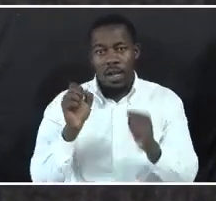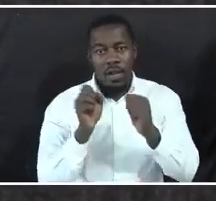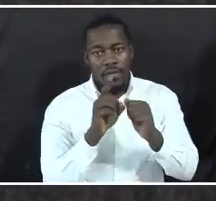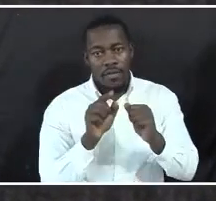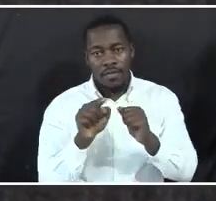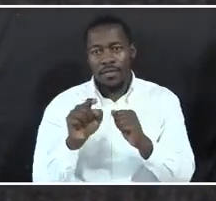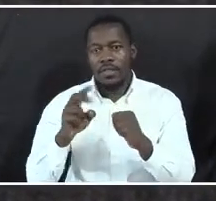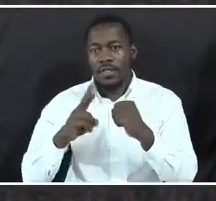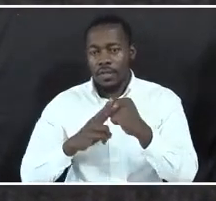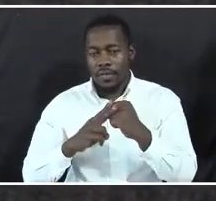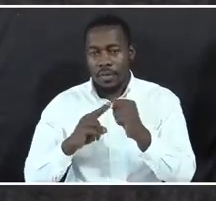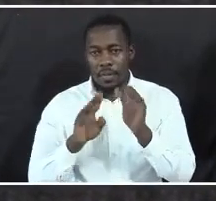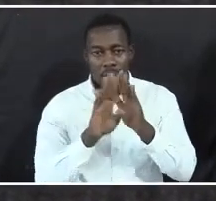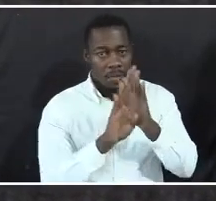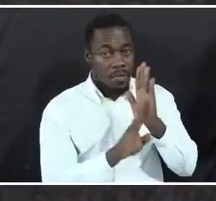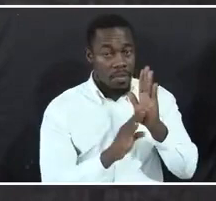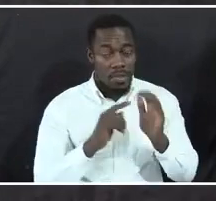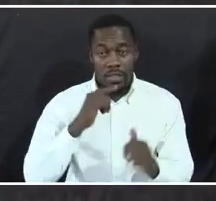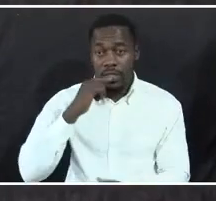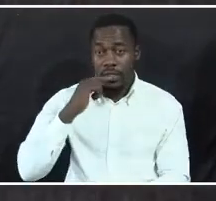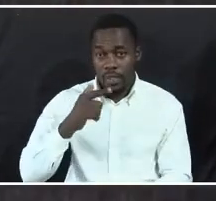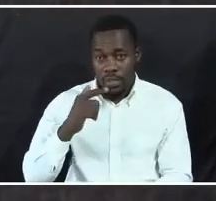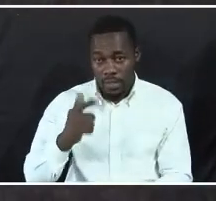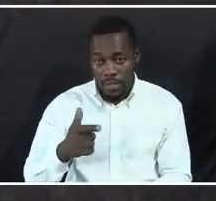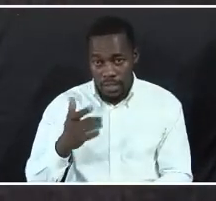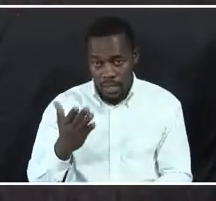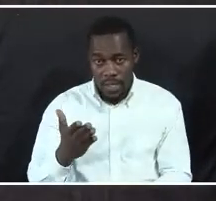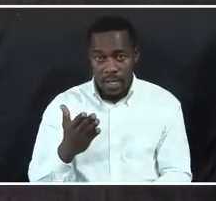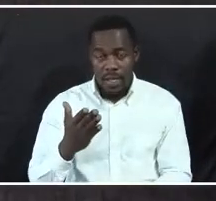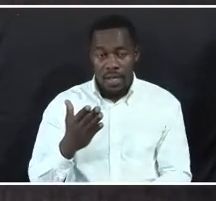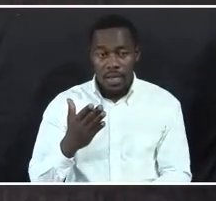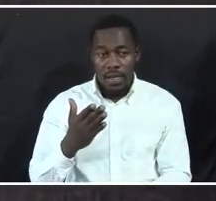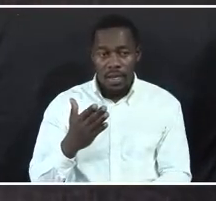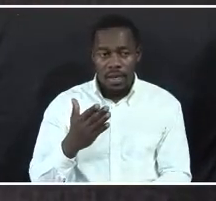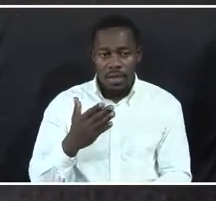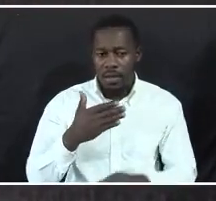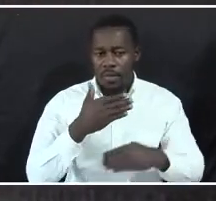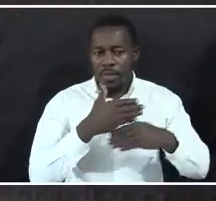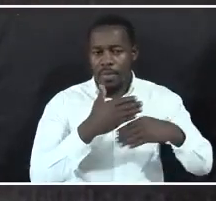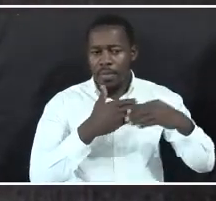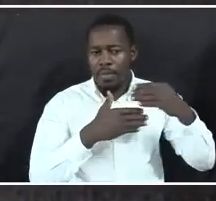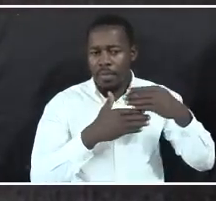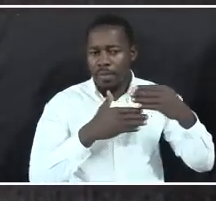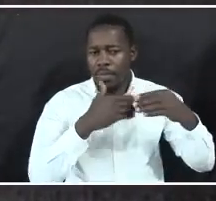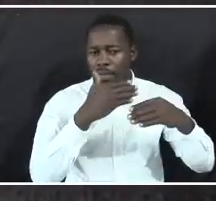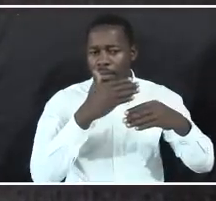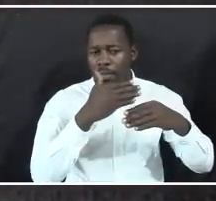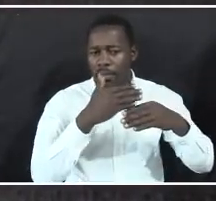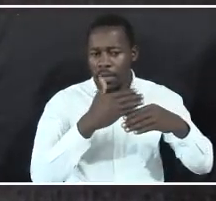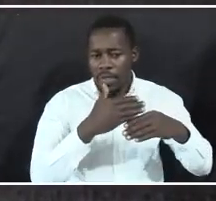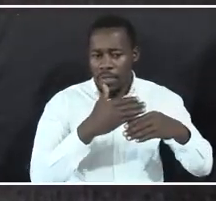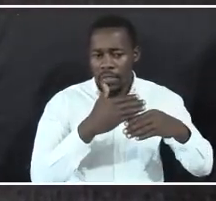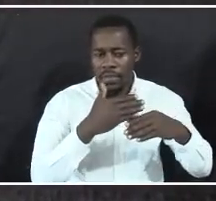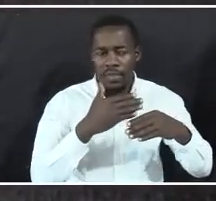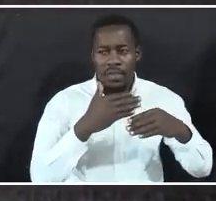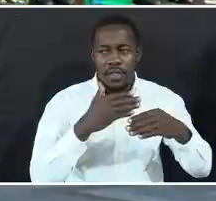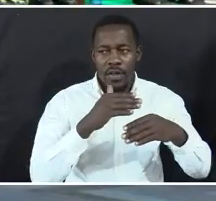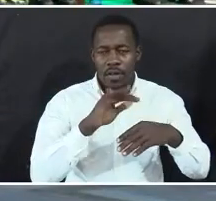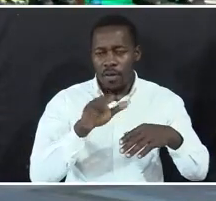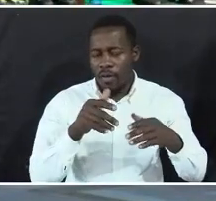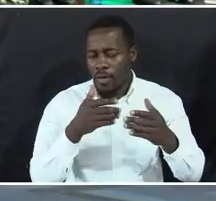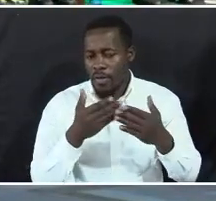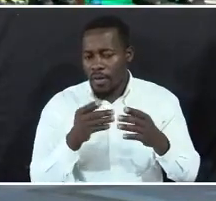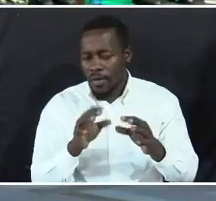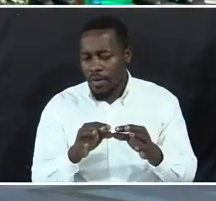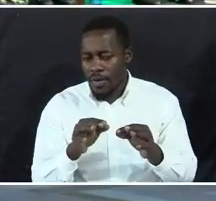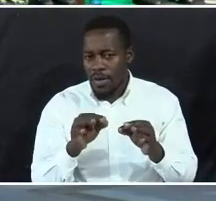it says, by faith Noah, being divinely warned of things not yet seen, moved with